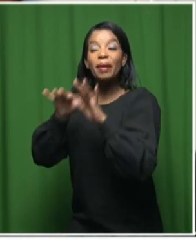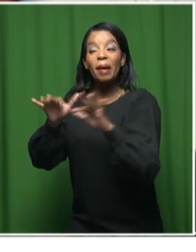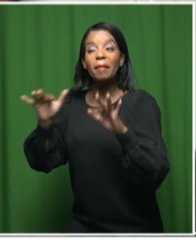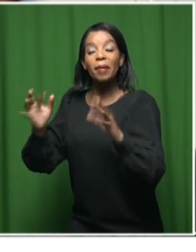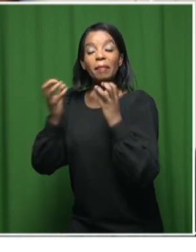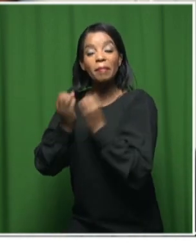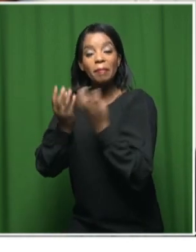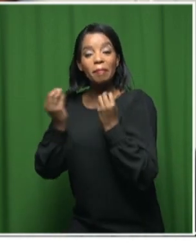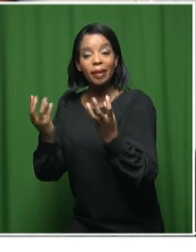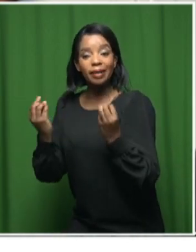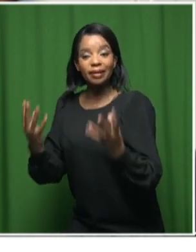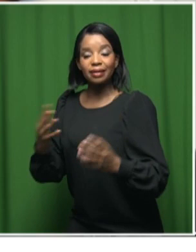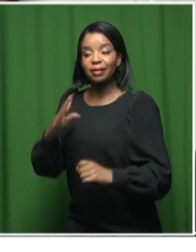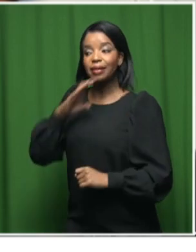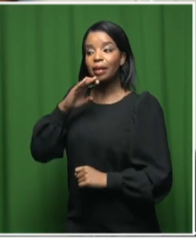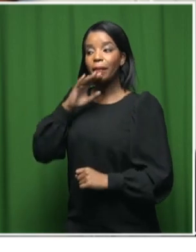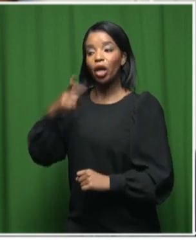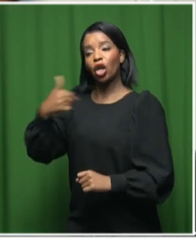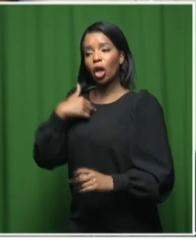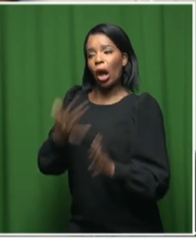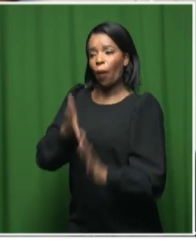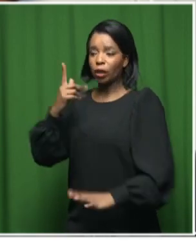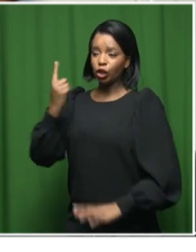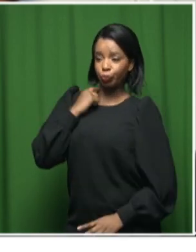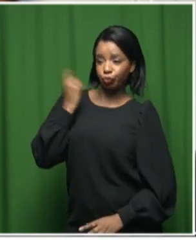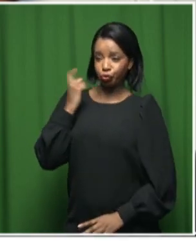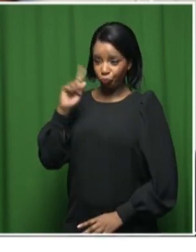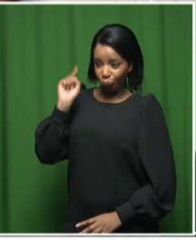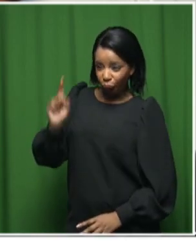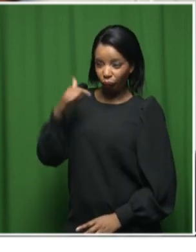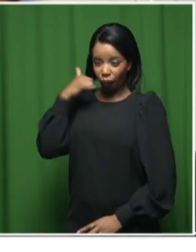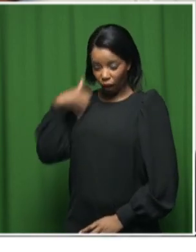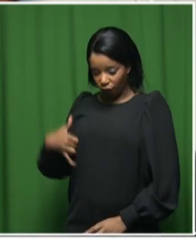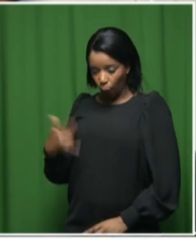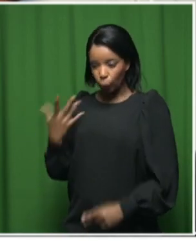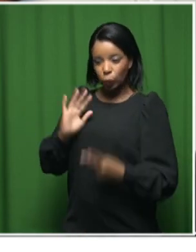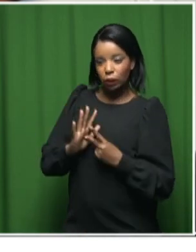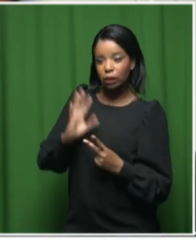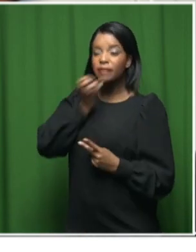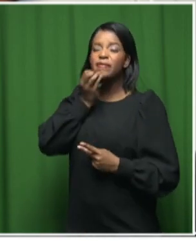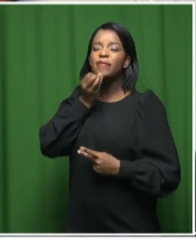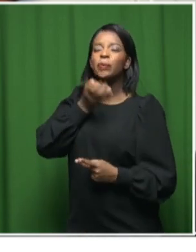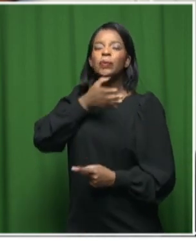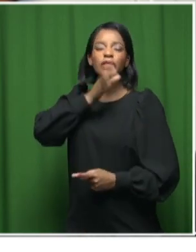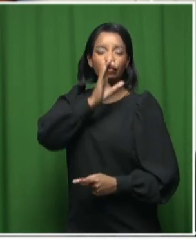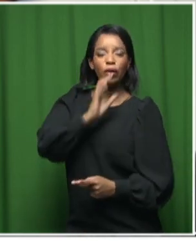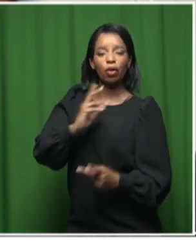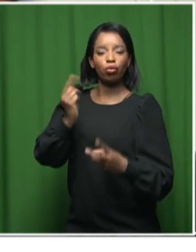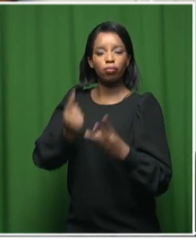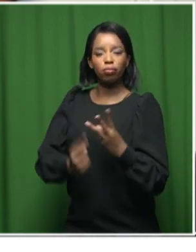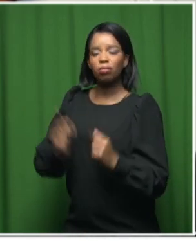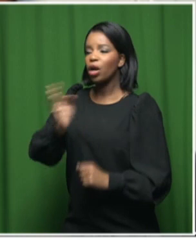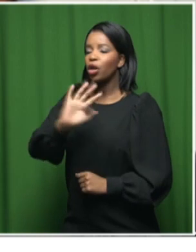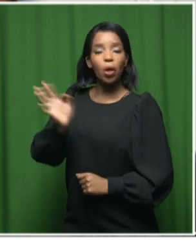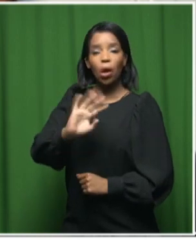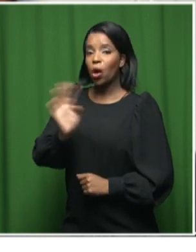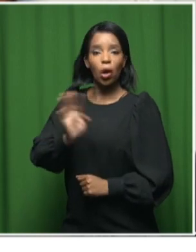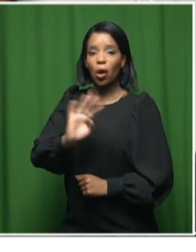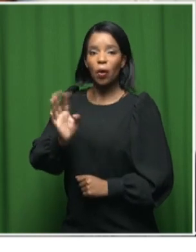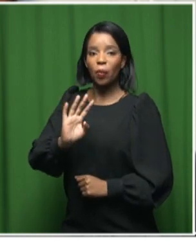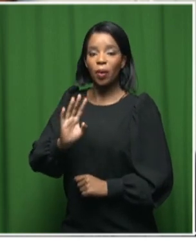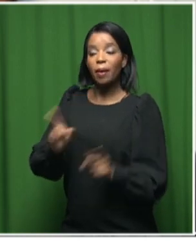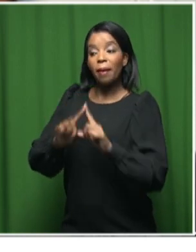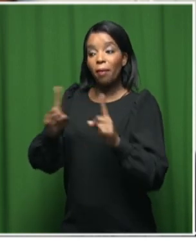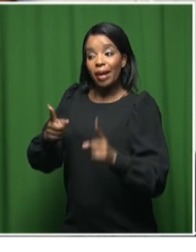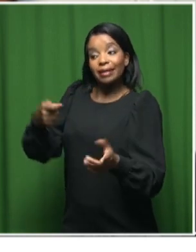about buying luxury items, not even when it comes to food, beverages, as you say. It is about buying